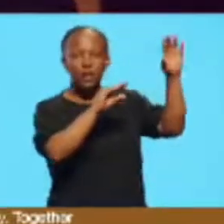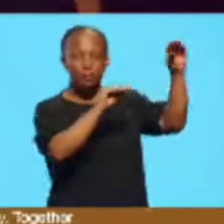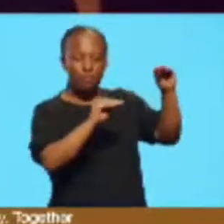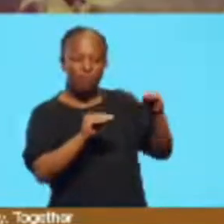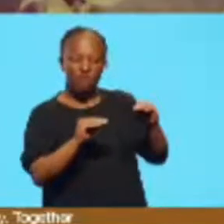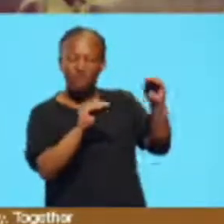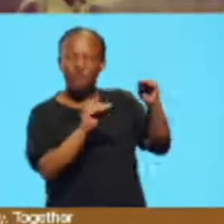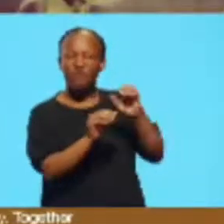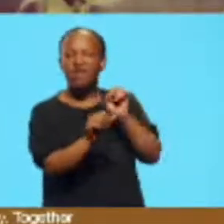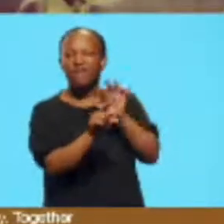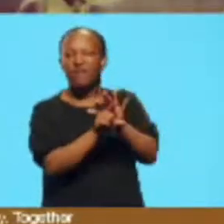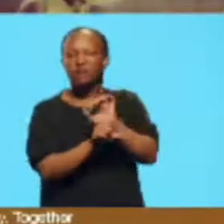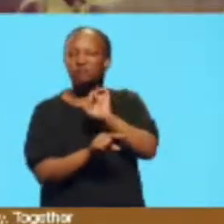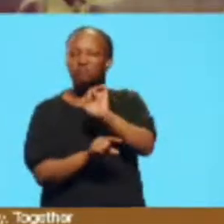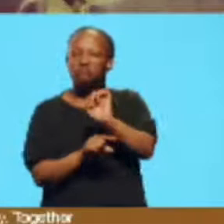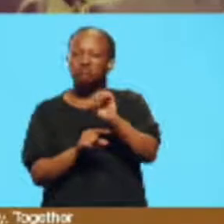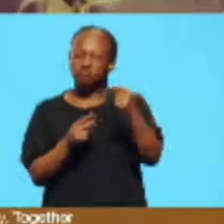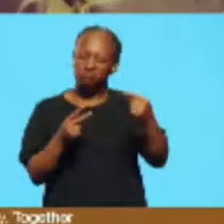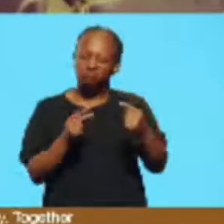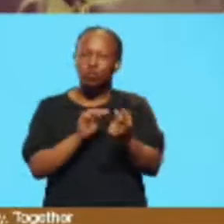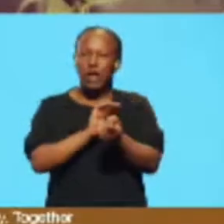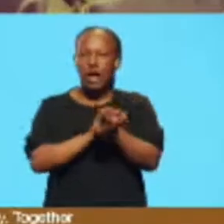much.